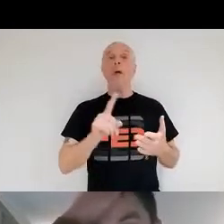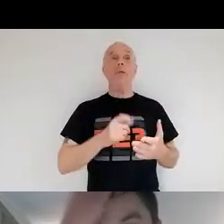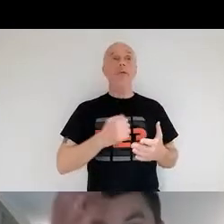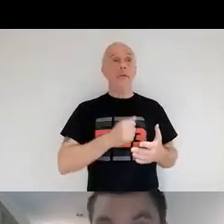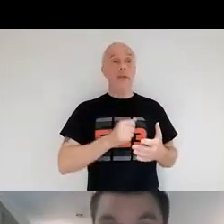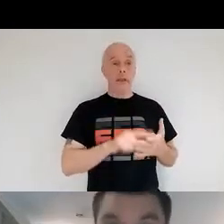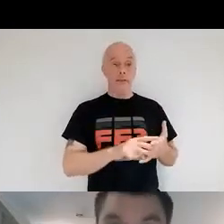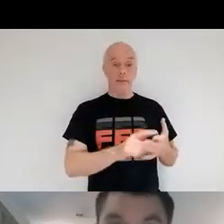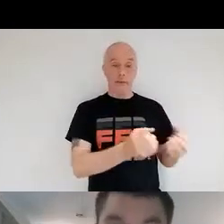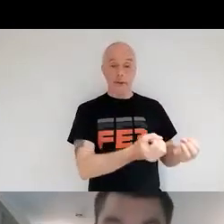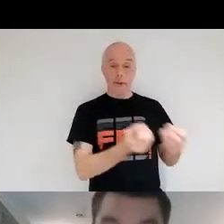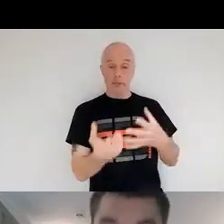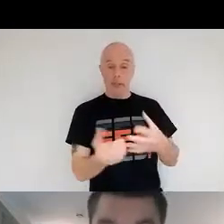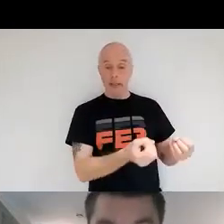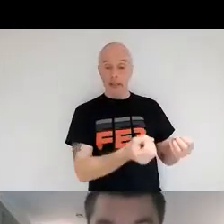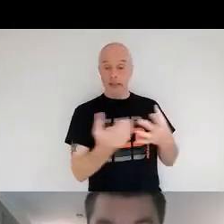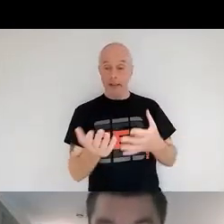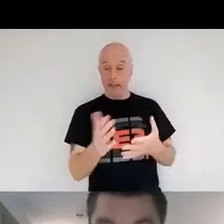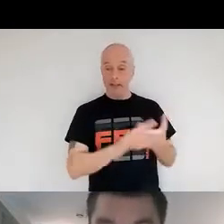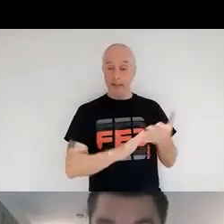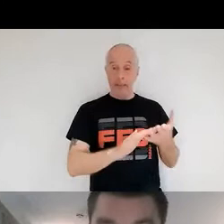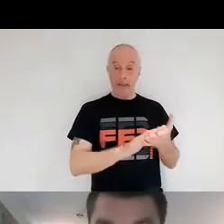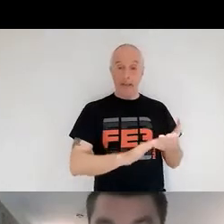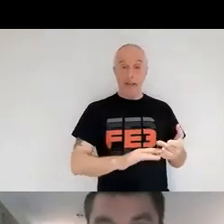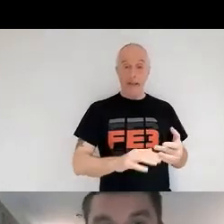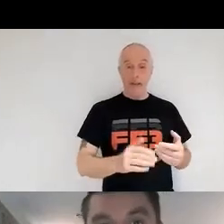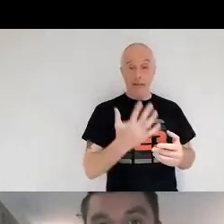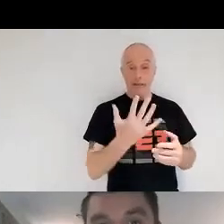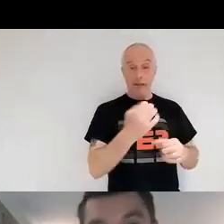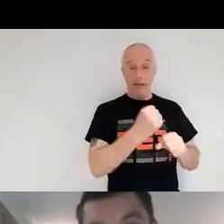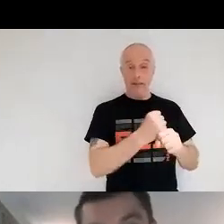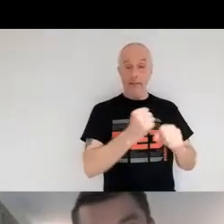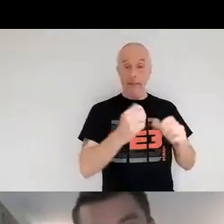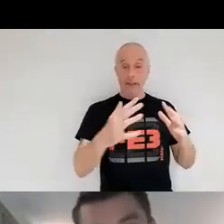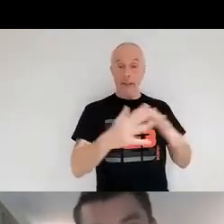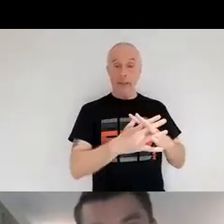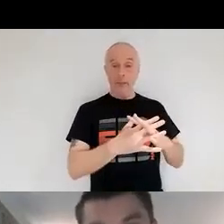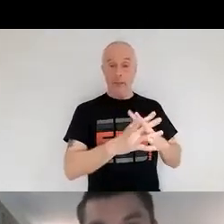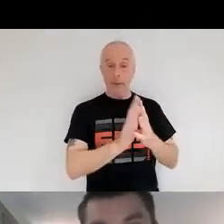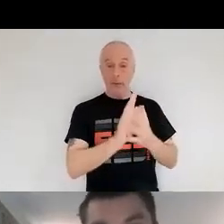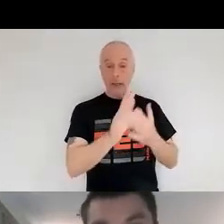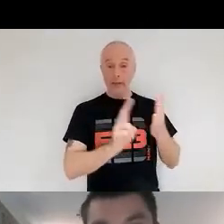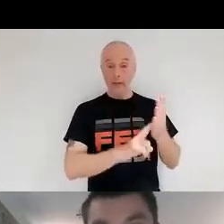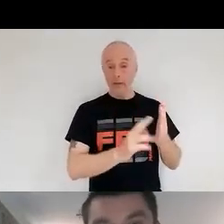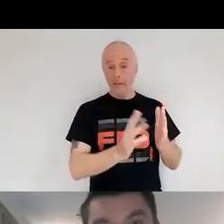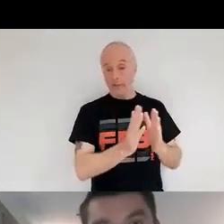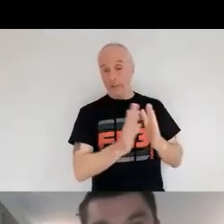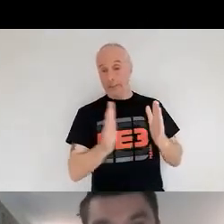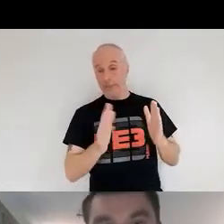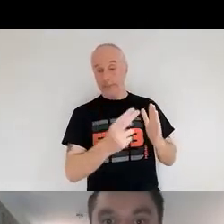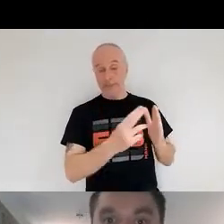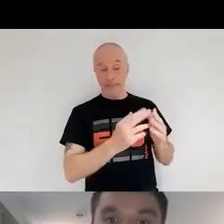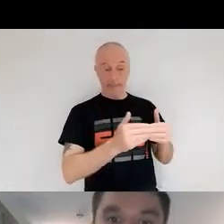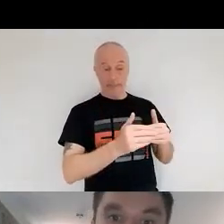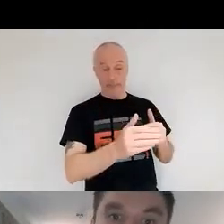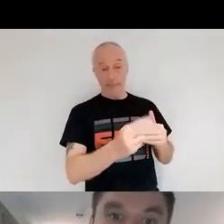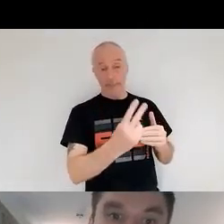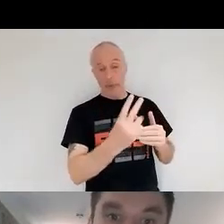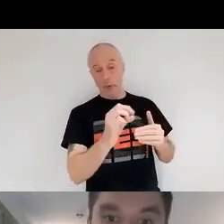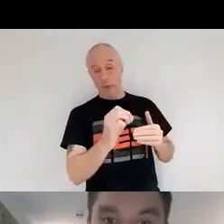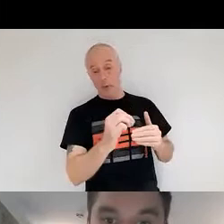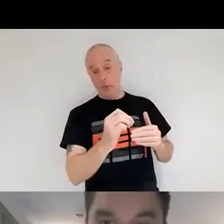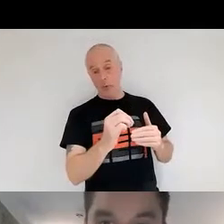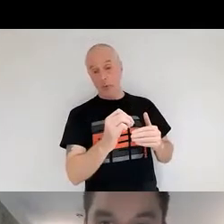to enable 5 gigawatts of hydrogen production by 2030. And then the second objective is on the demand side, which is to